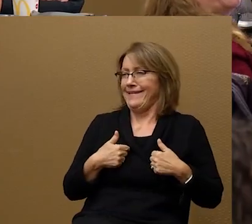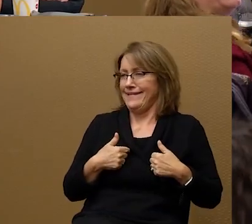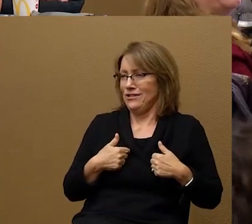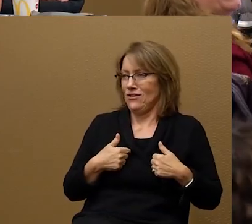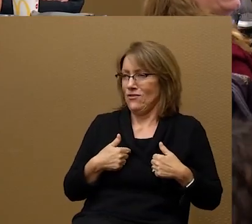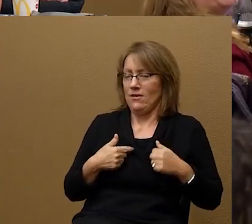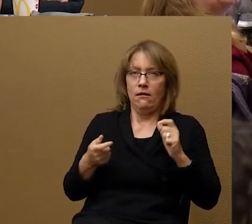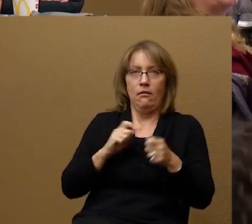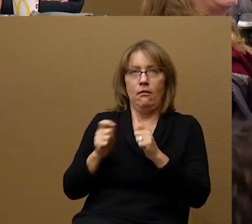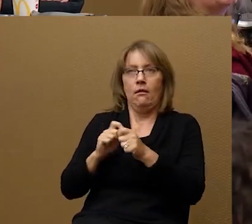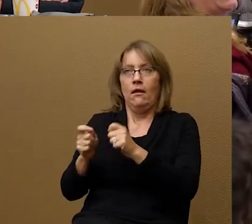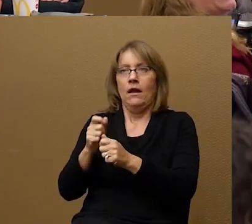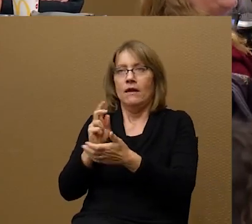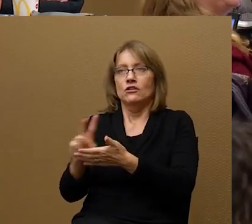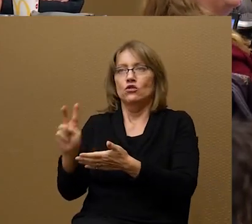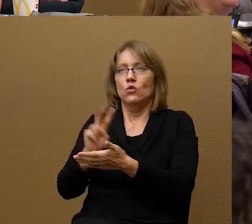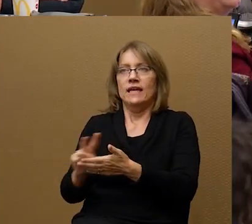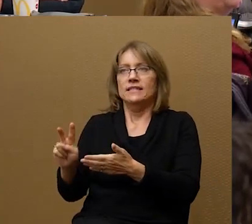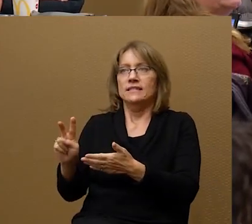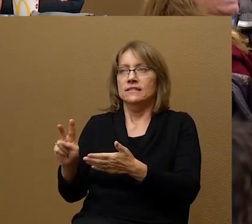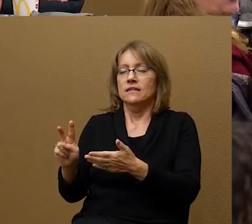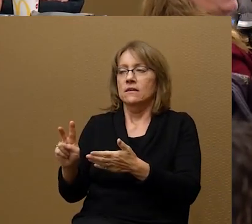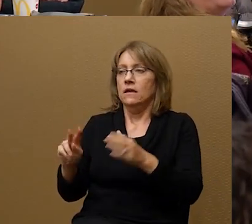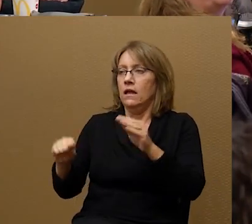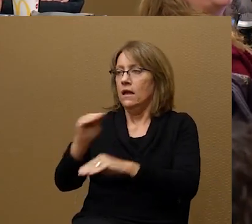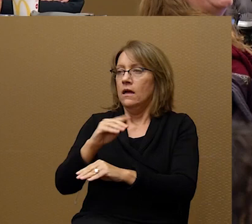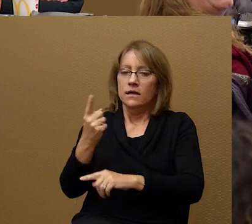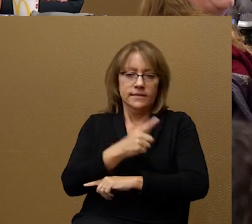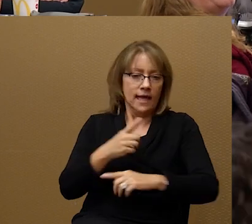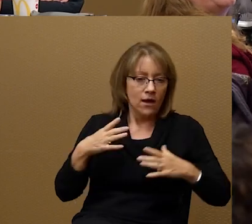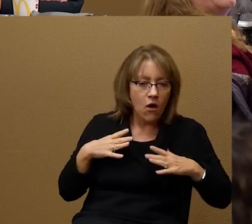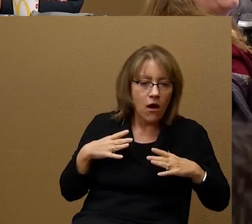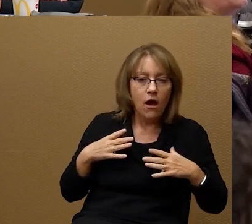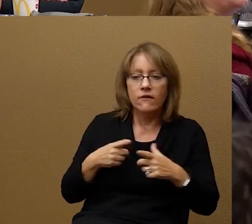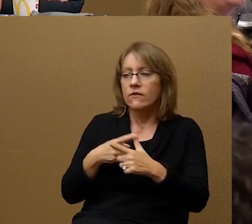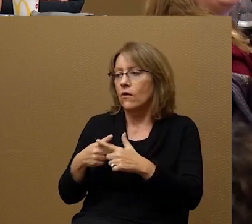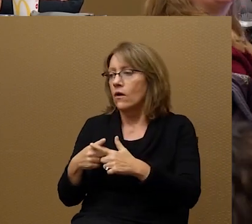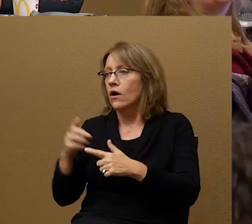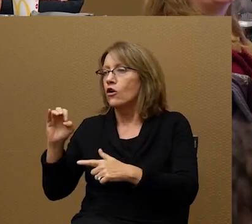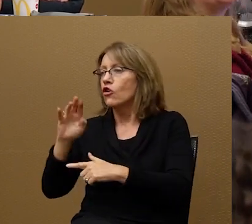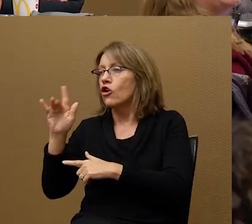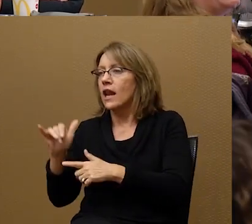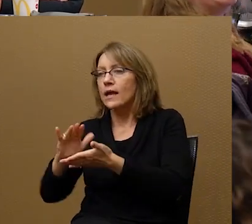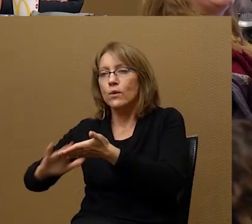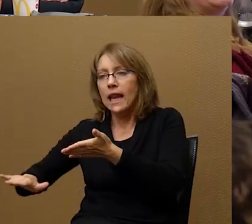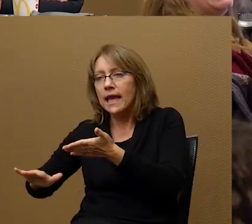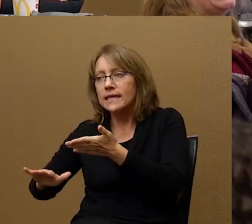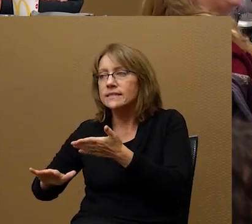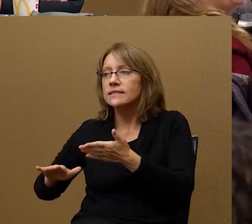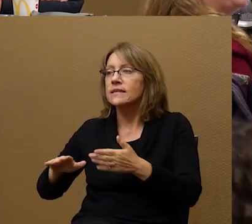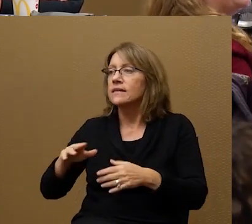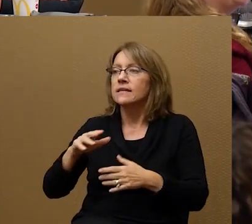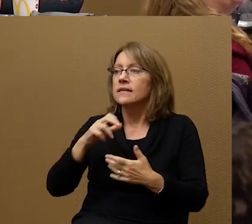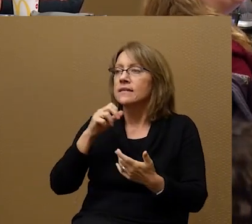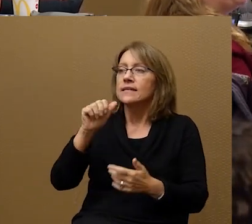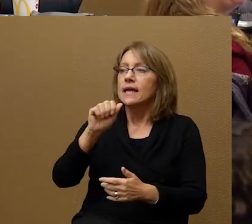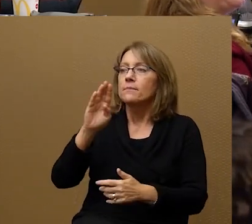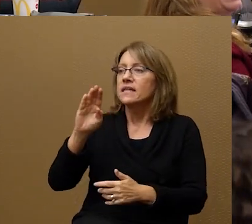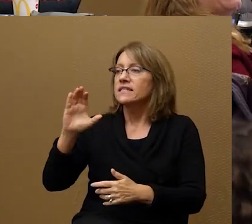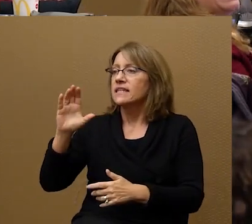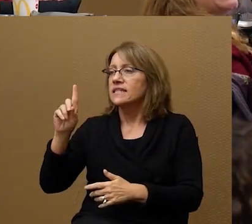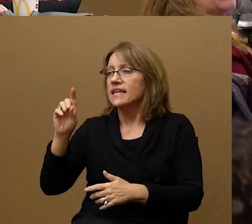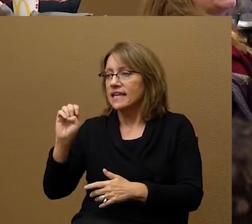change about every 2 weeks. We have either a day off or we have an early release, which isn't an ABCDE.